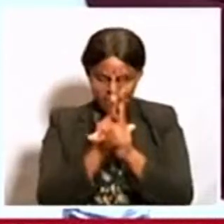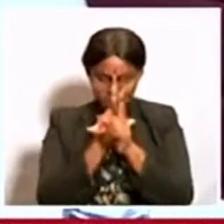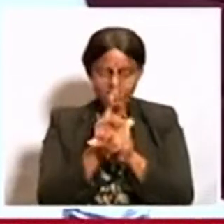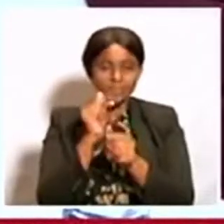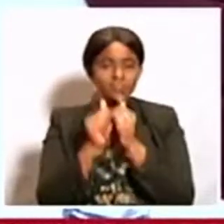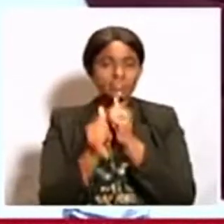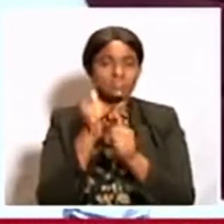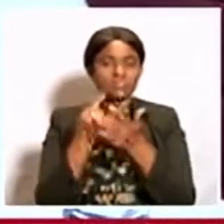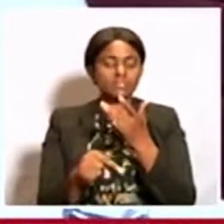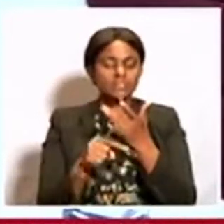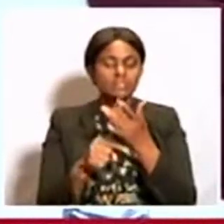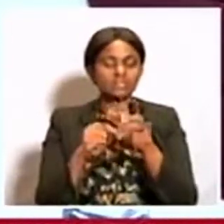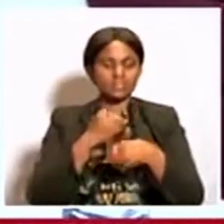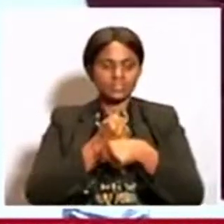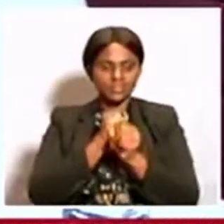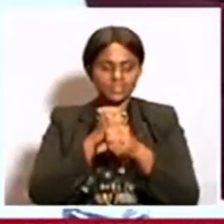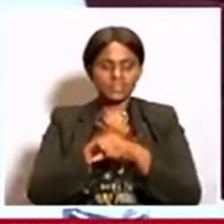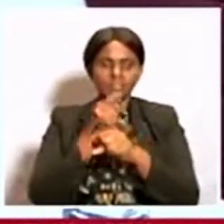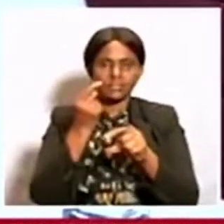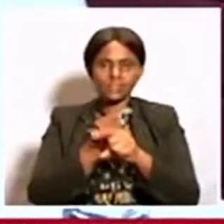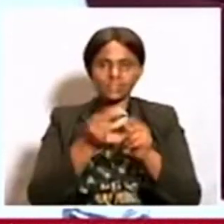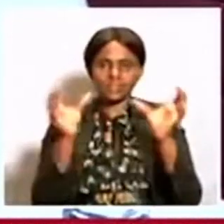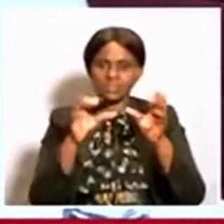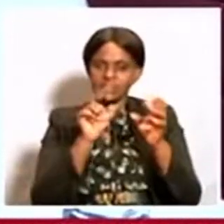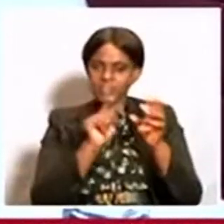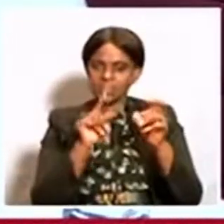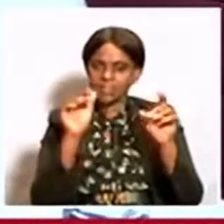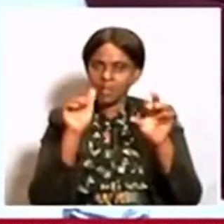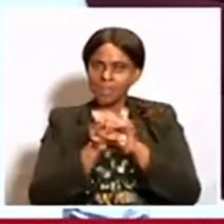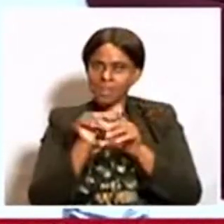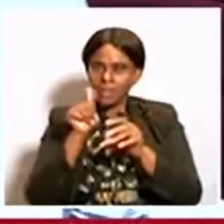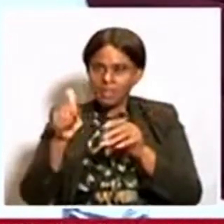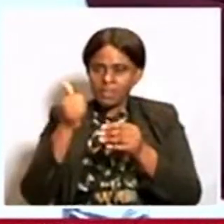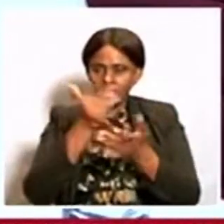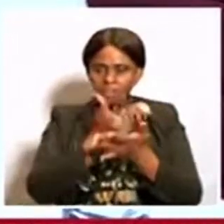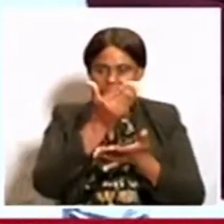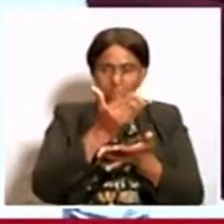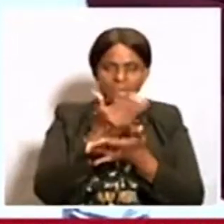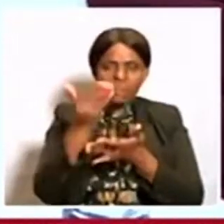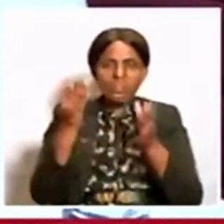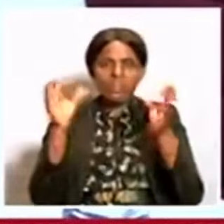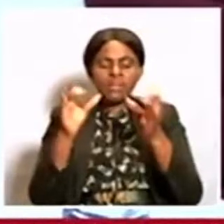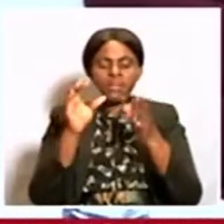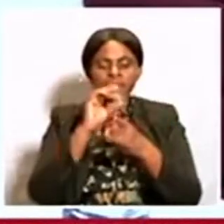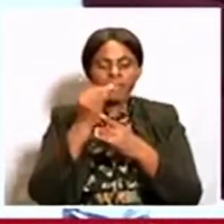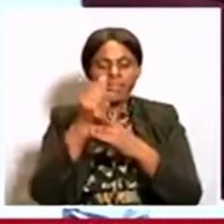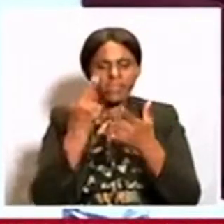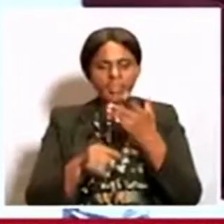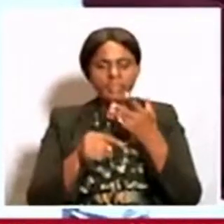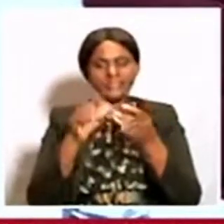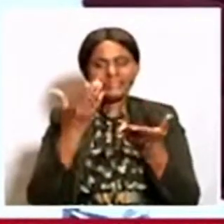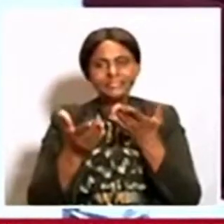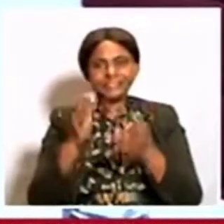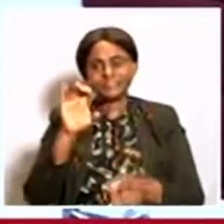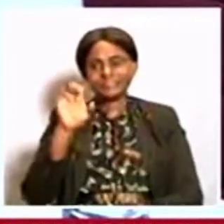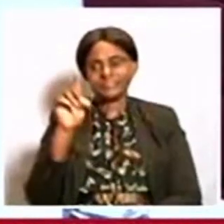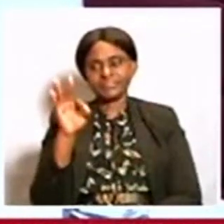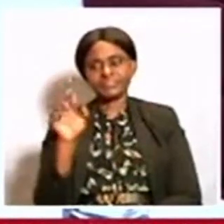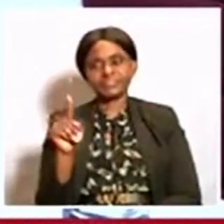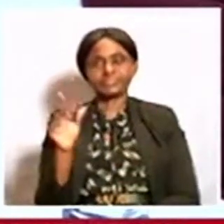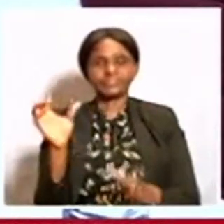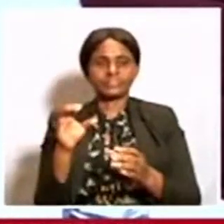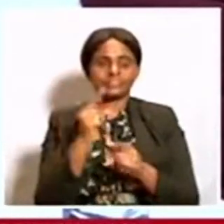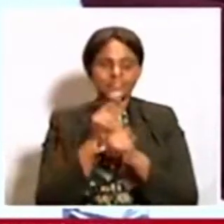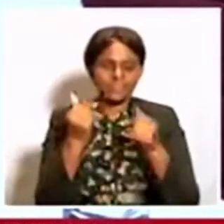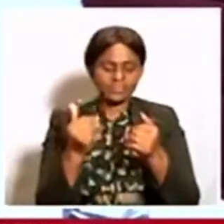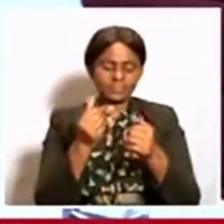made by a committee, either the procurement committee or was it the CDF committee? So